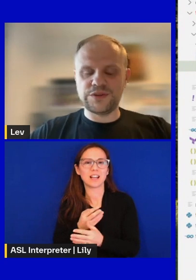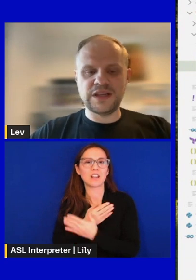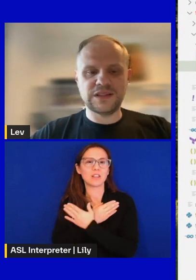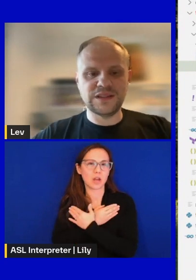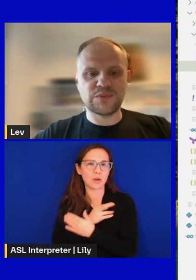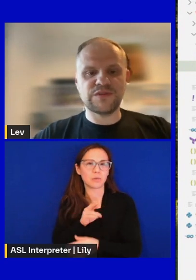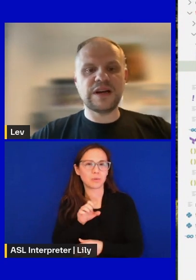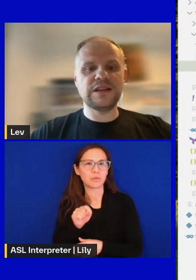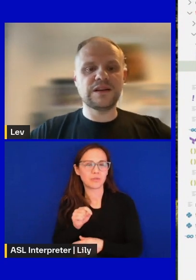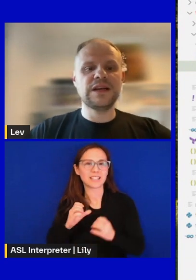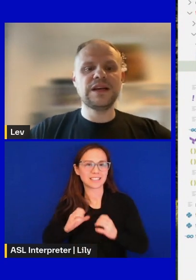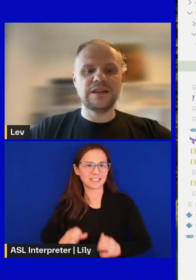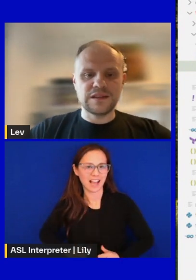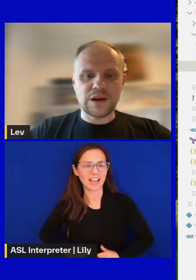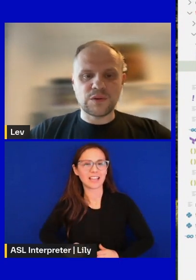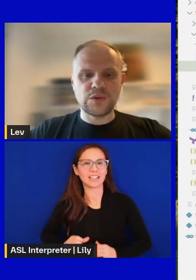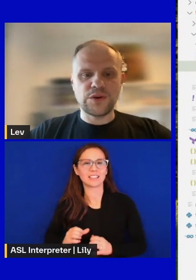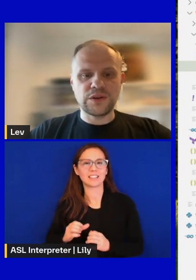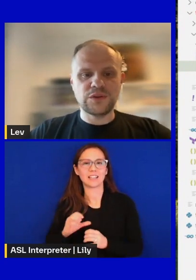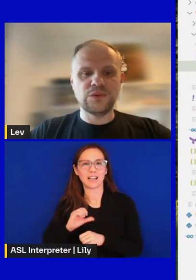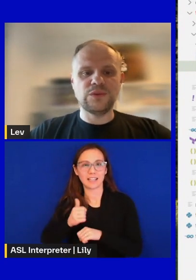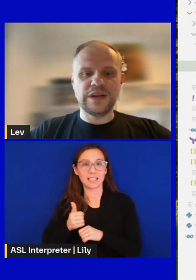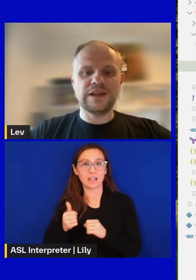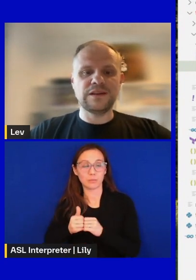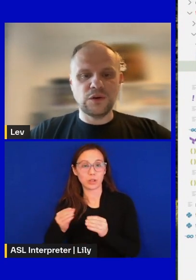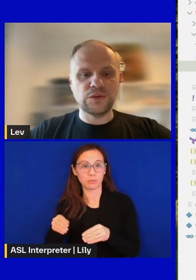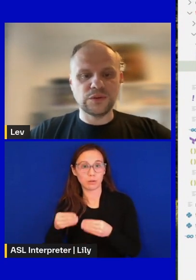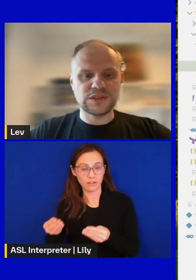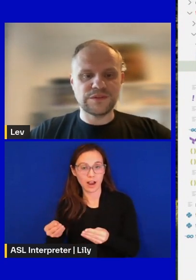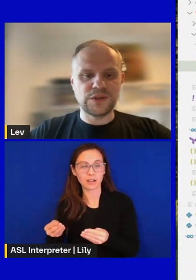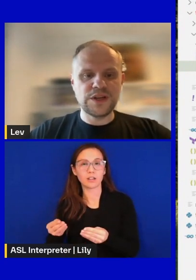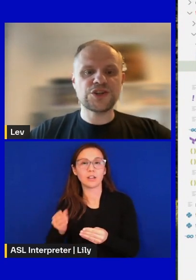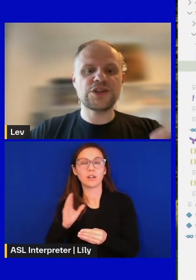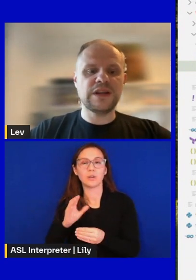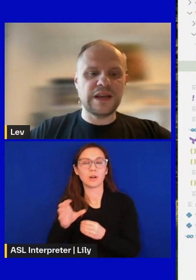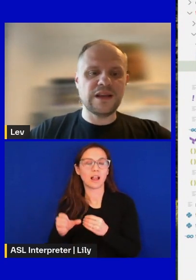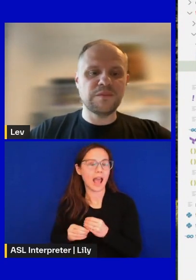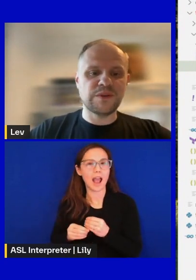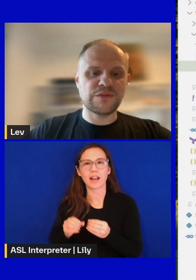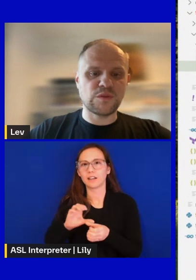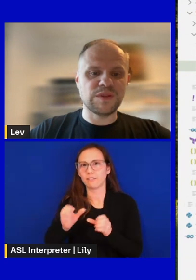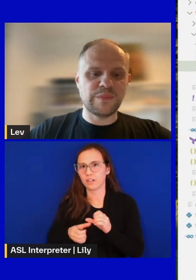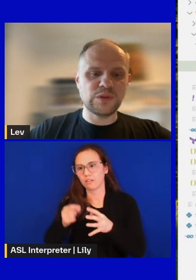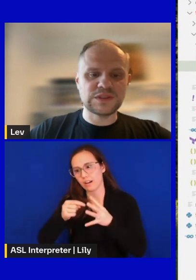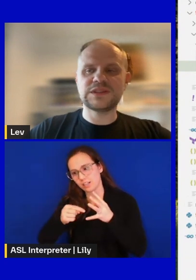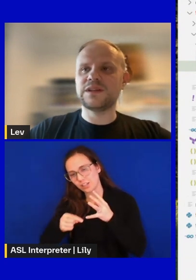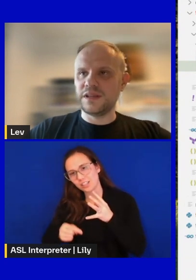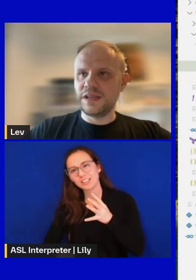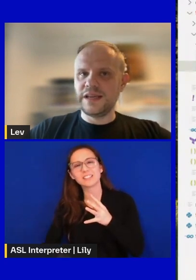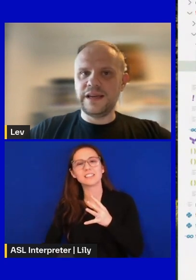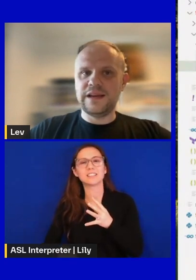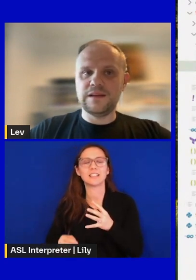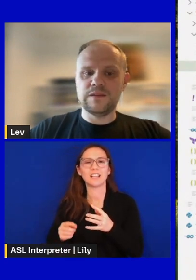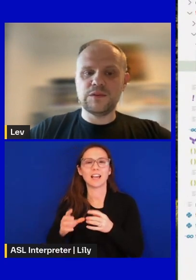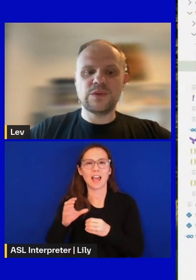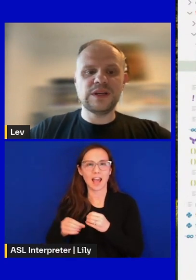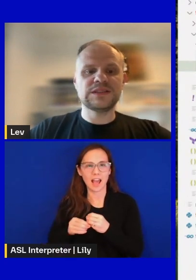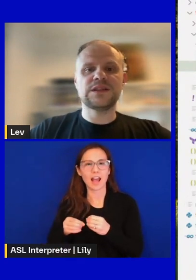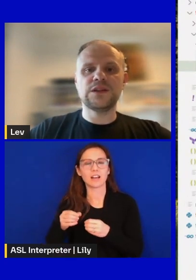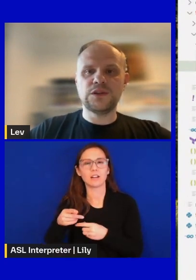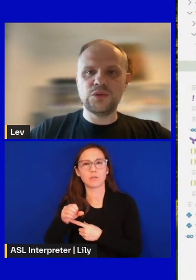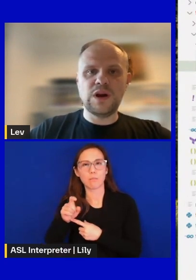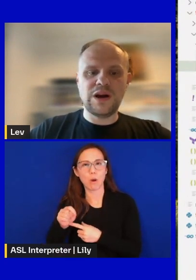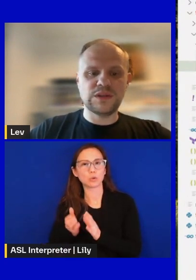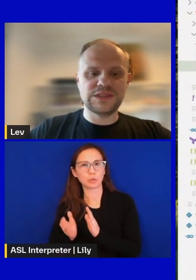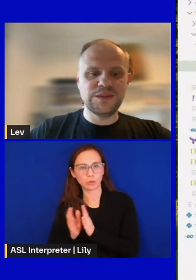that we've created in a provider, that now we're going to add all those configuration and perform the post